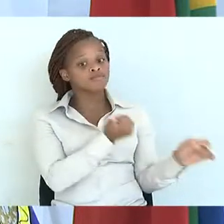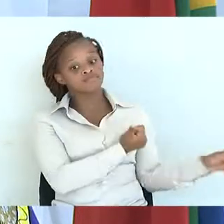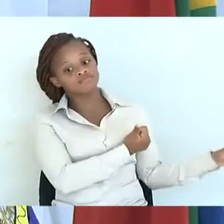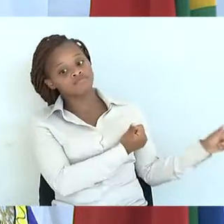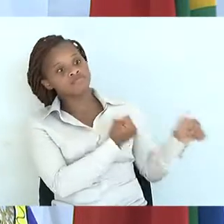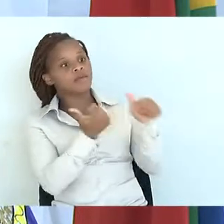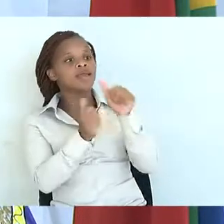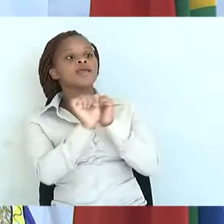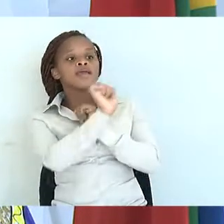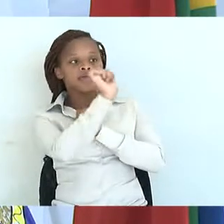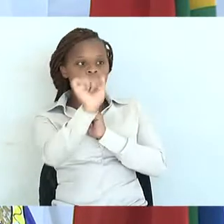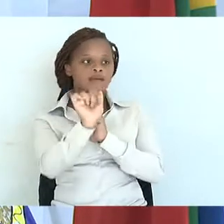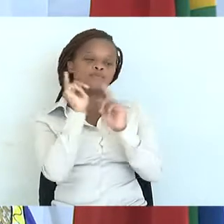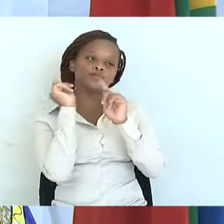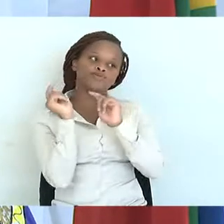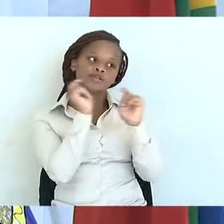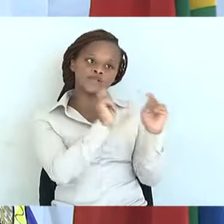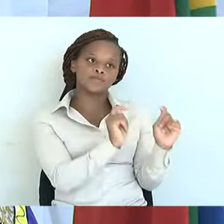kwi-transport yabo